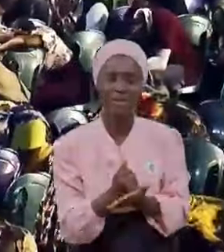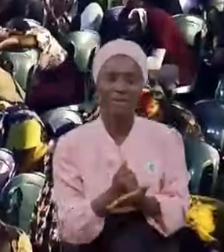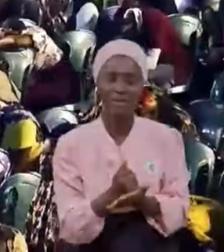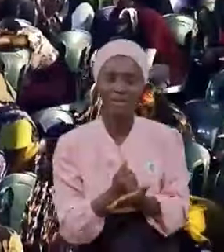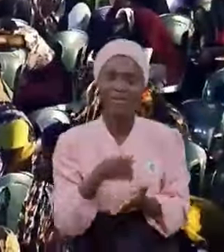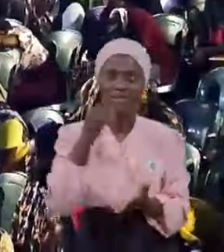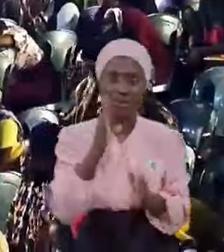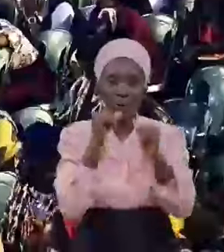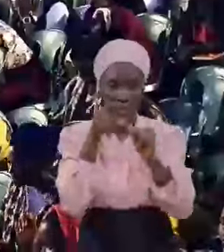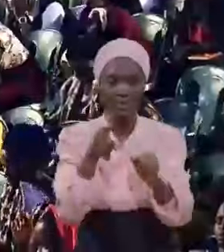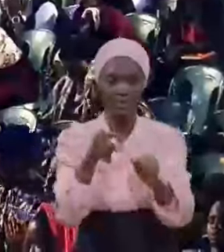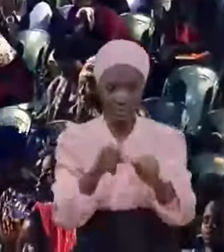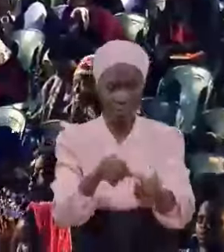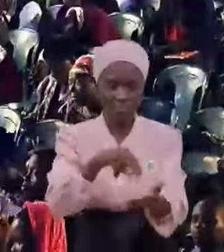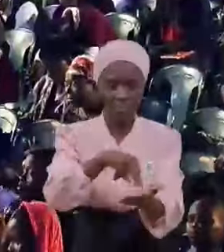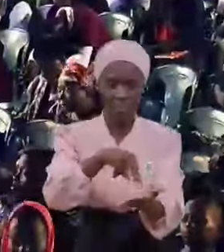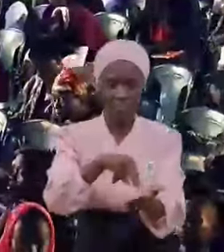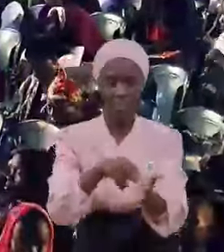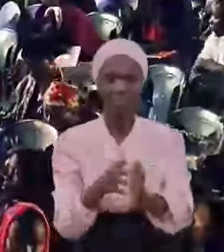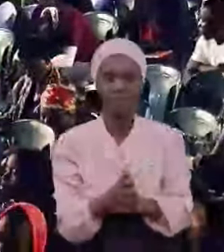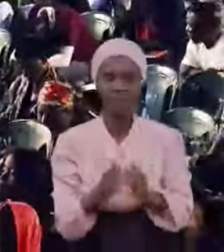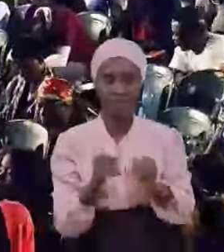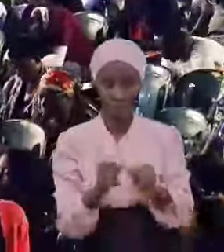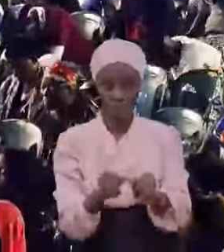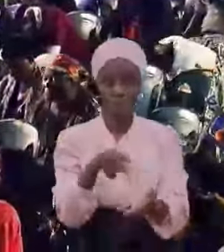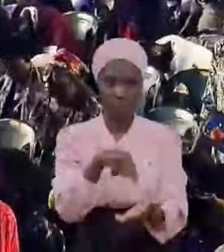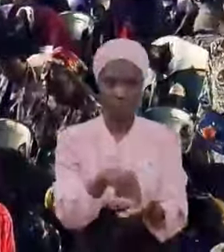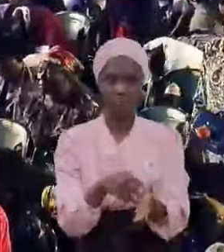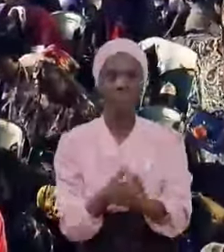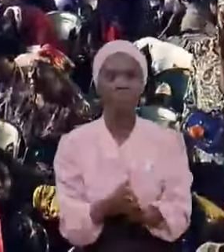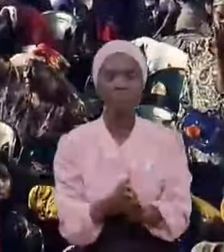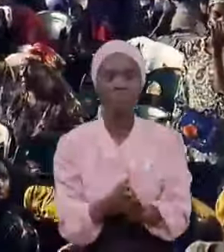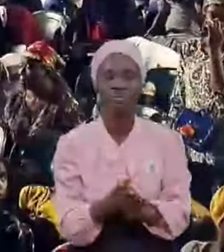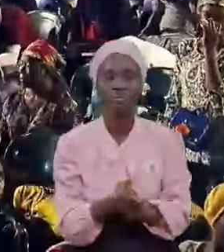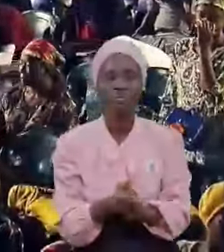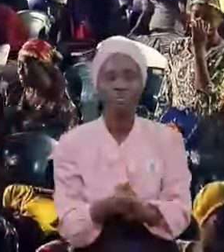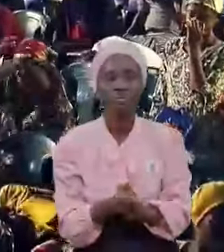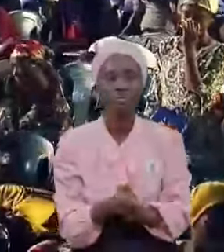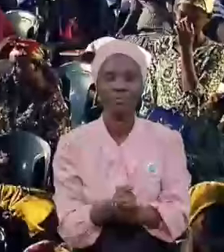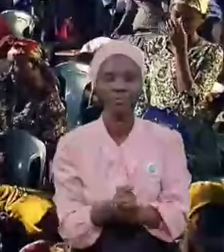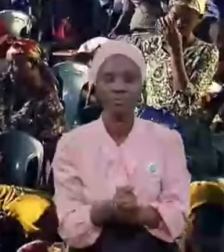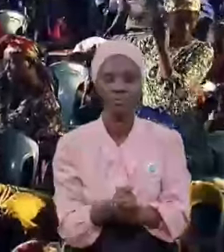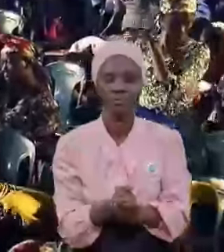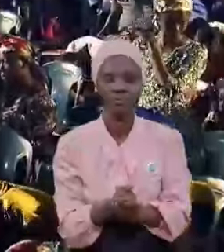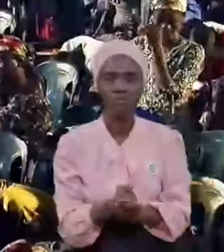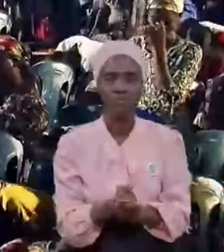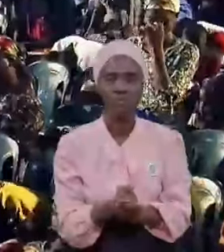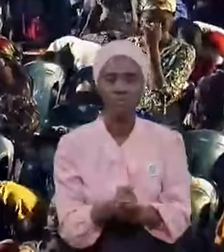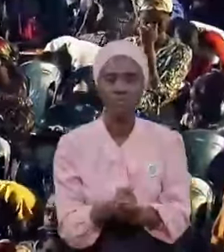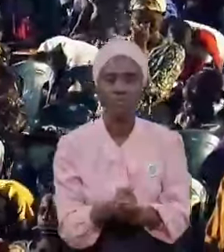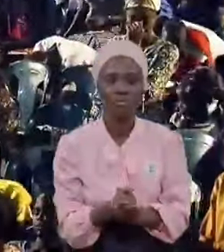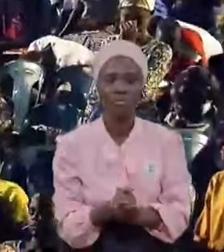Our counselors, members of the choir, ushers, and the brethren, the counselors are there. They